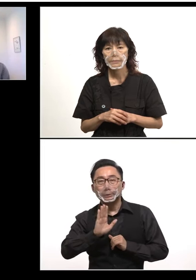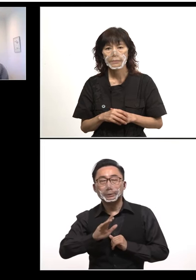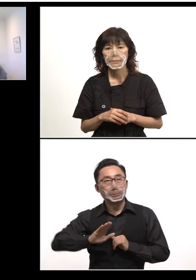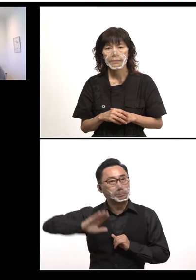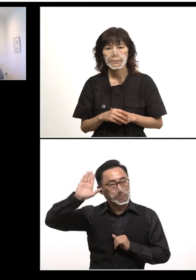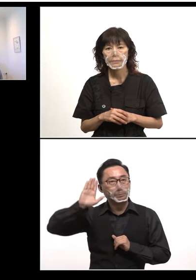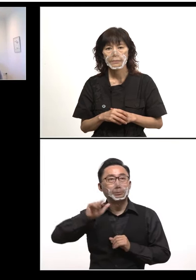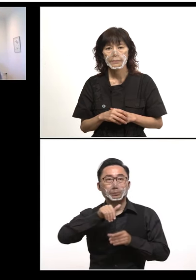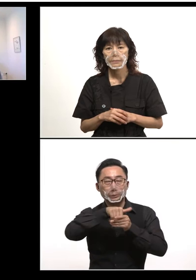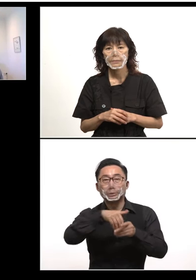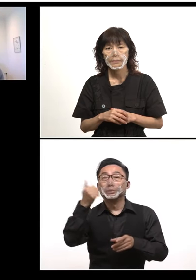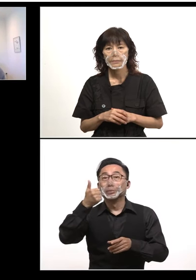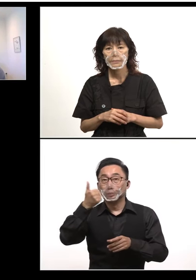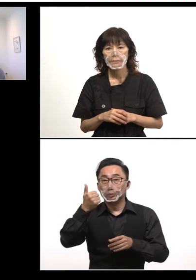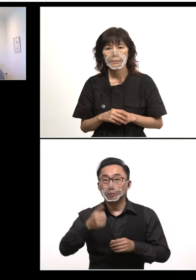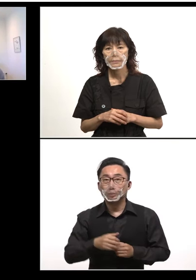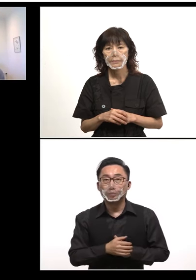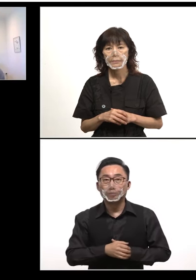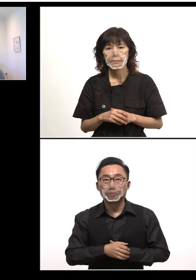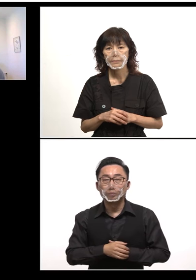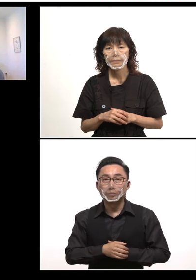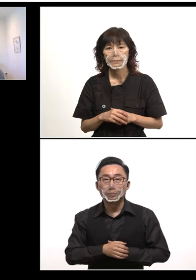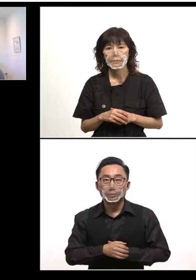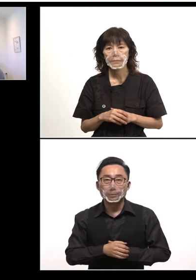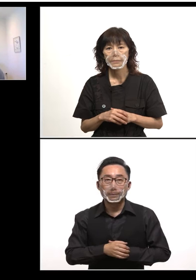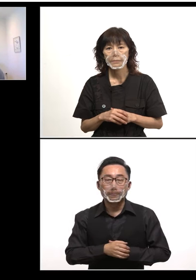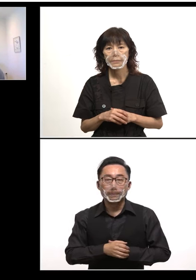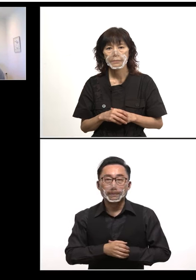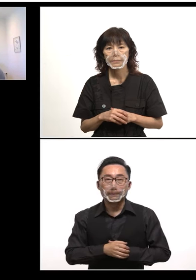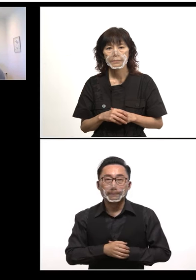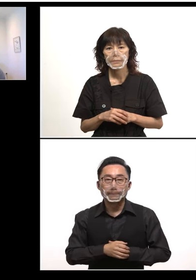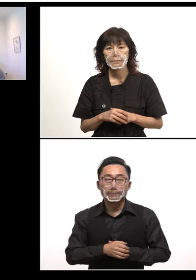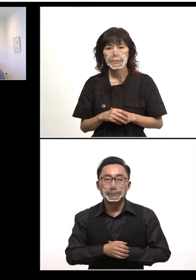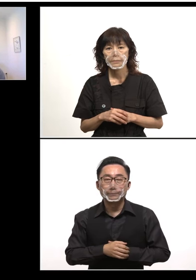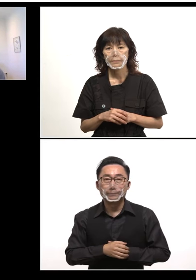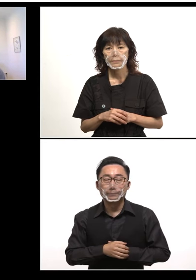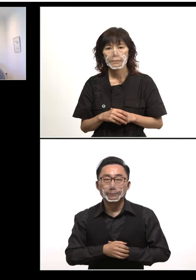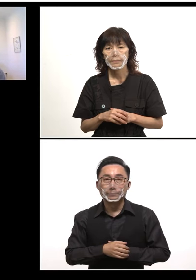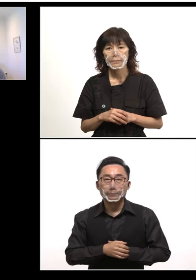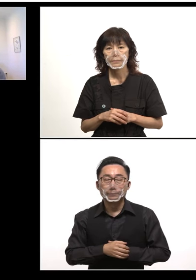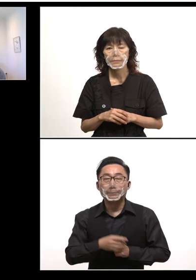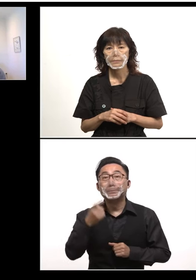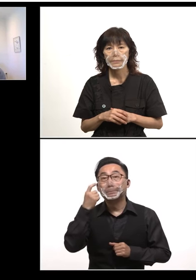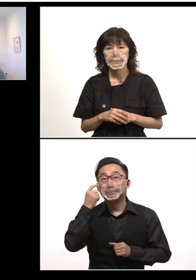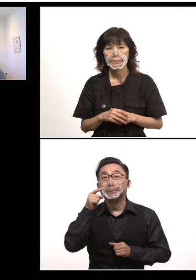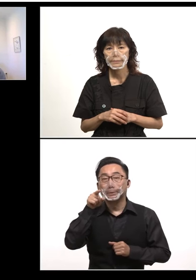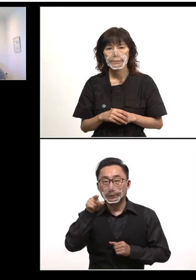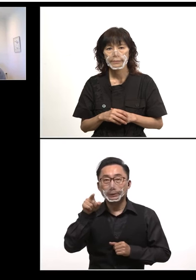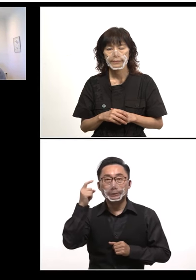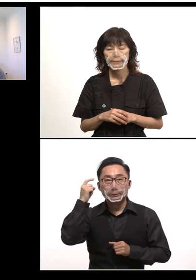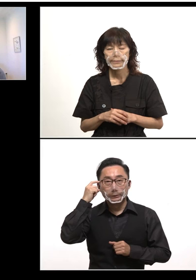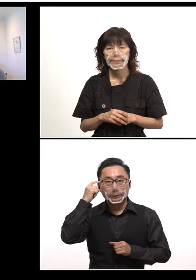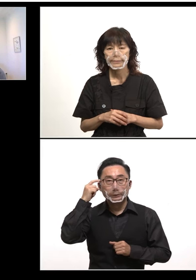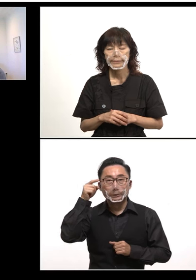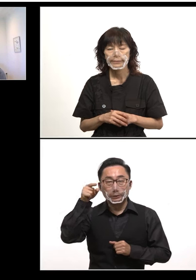it, the more you'll realize when it's not there, and it'll cause people to say, hey, maybe you should do something about